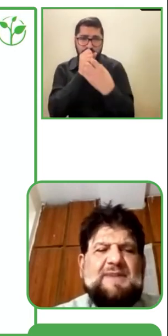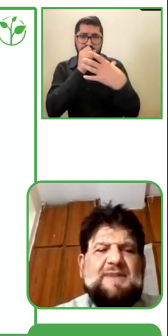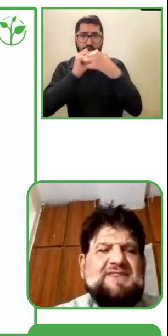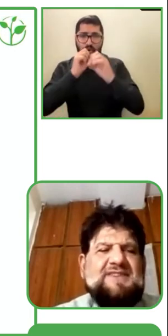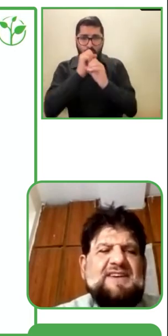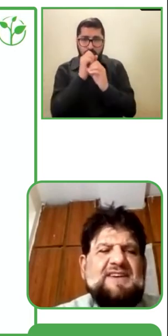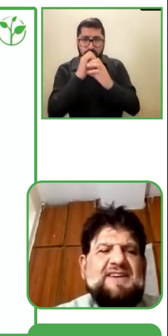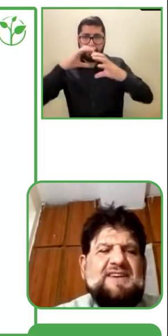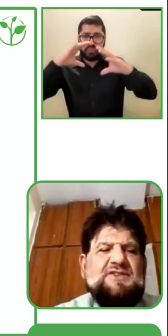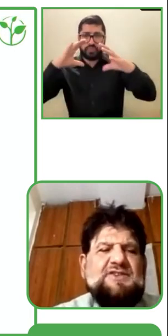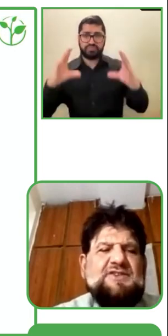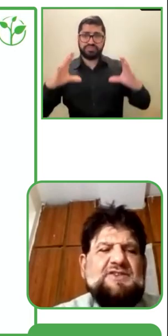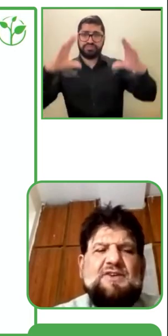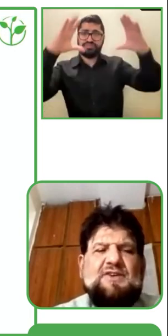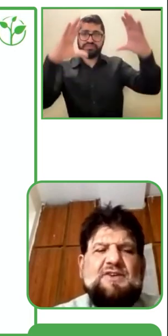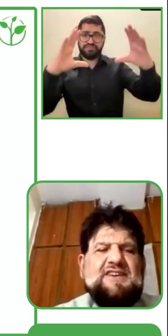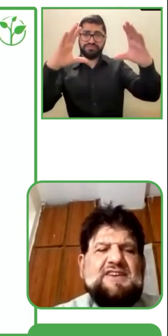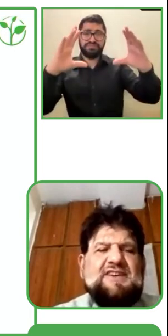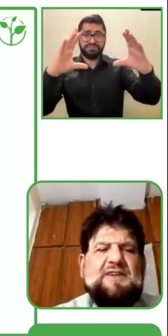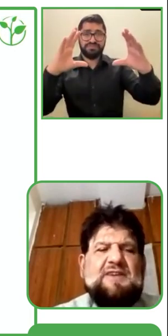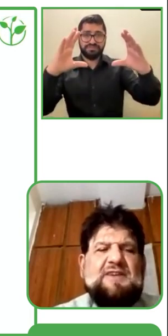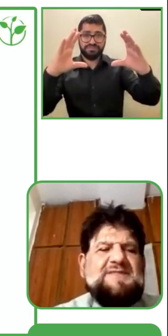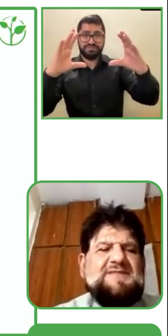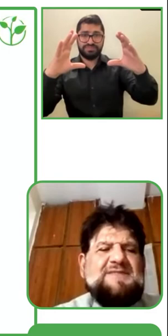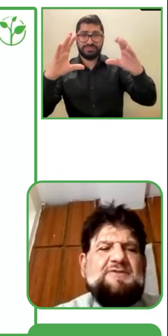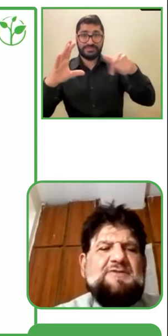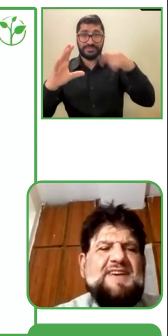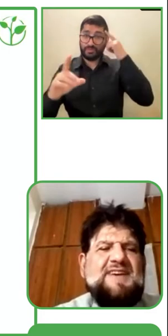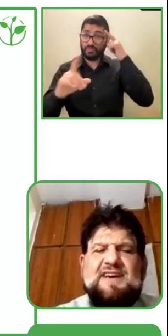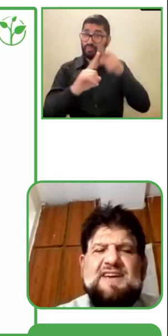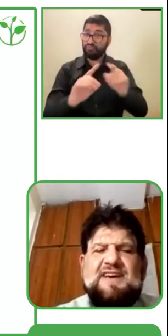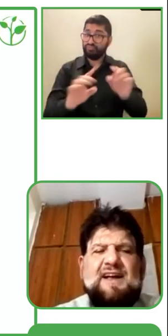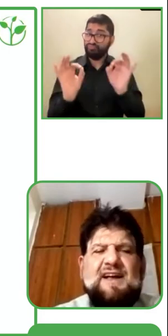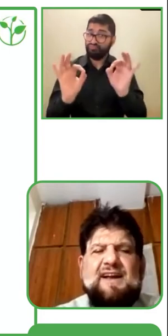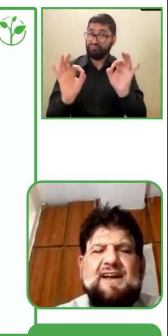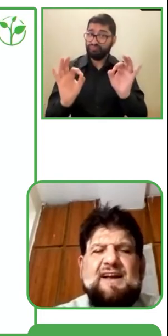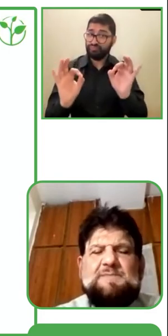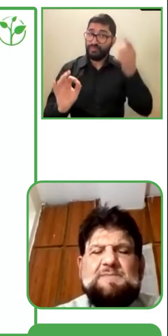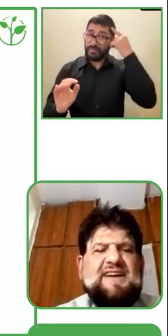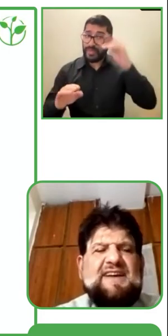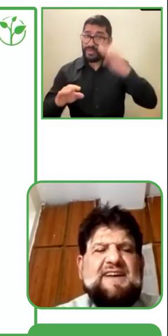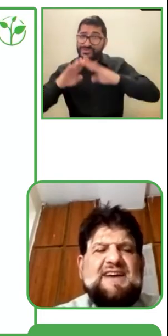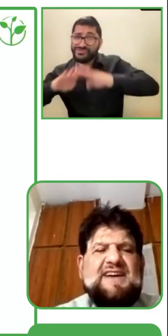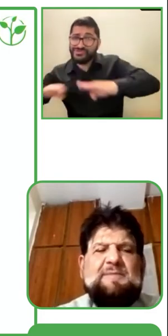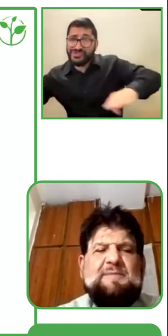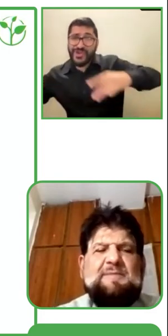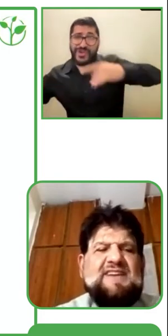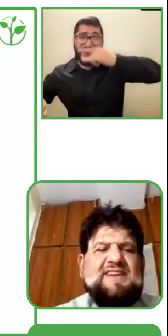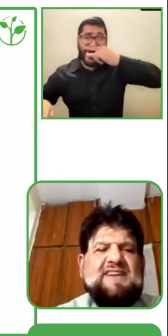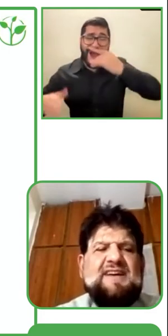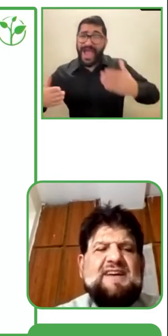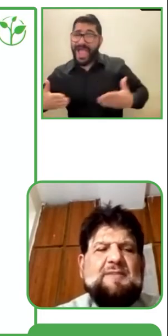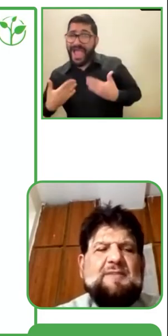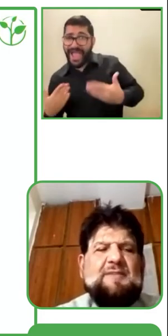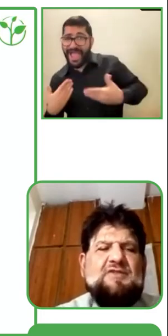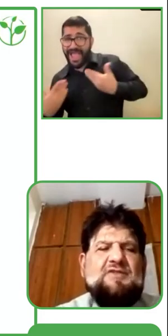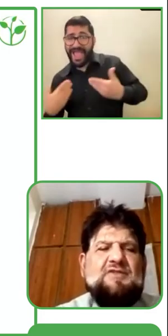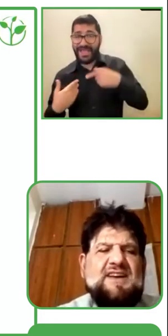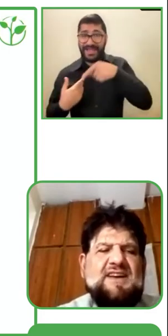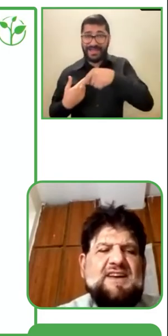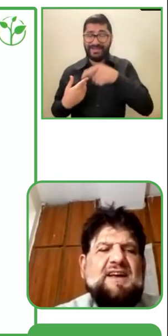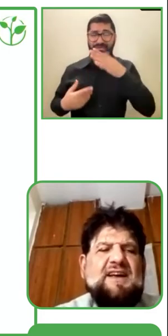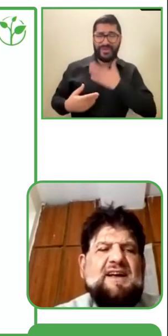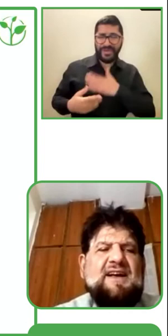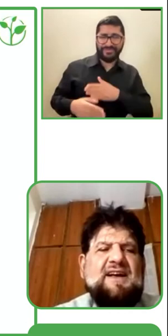very much. So he is going from street to street, spending the time and selling the